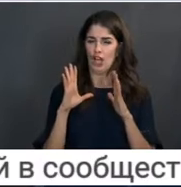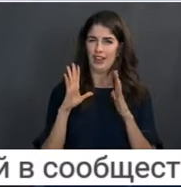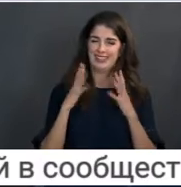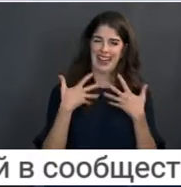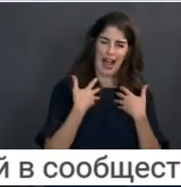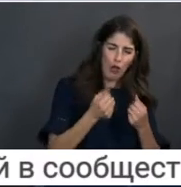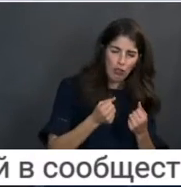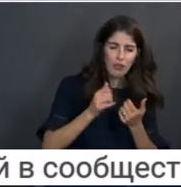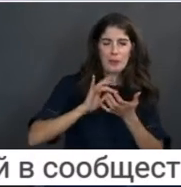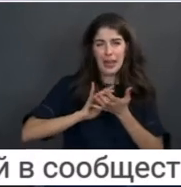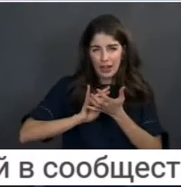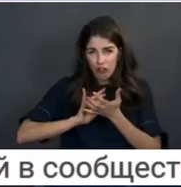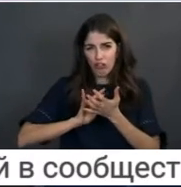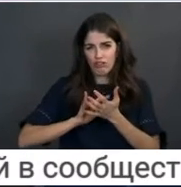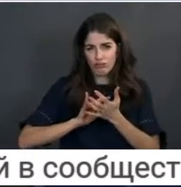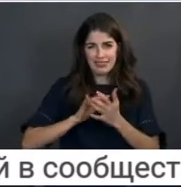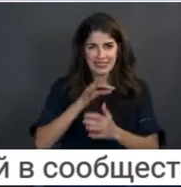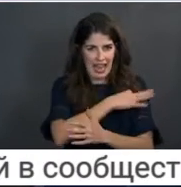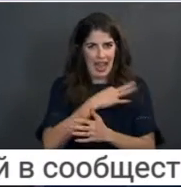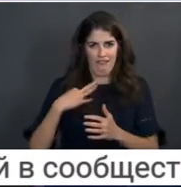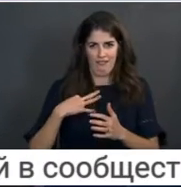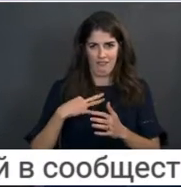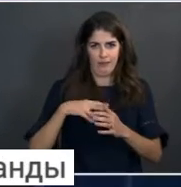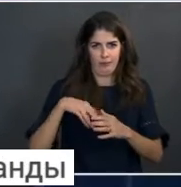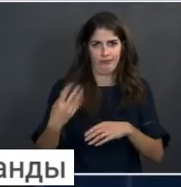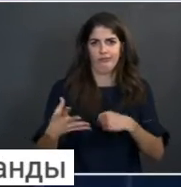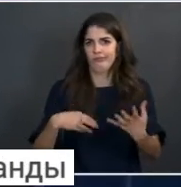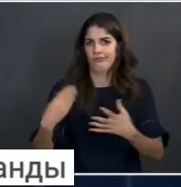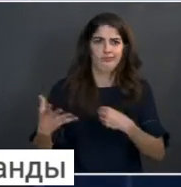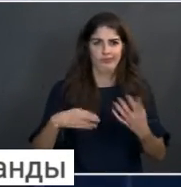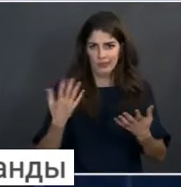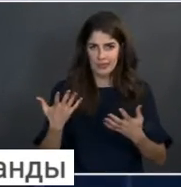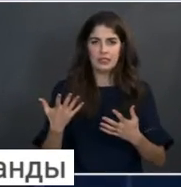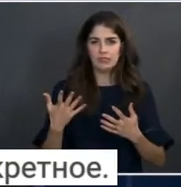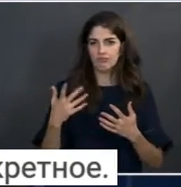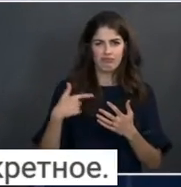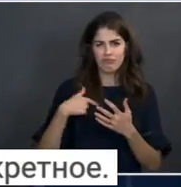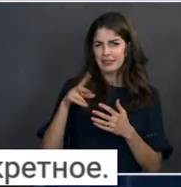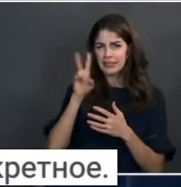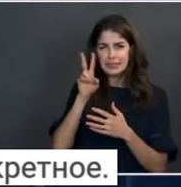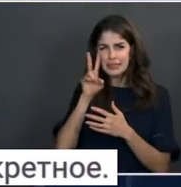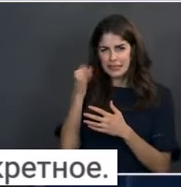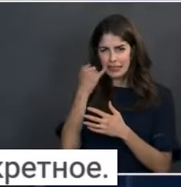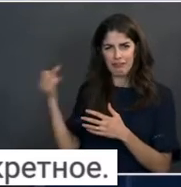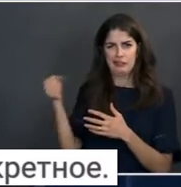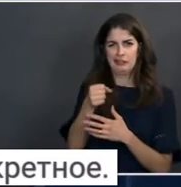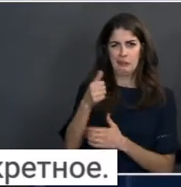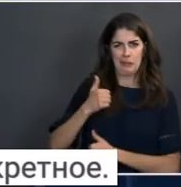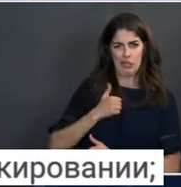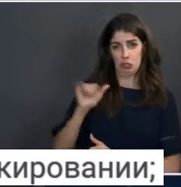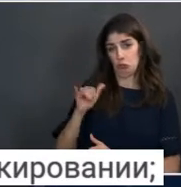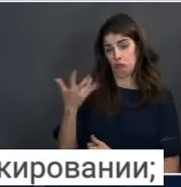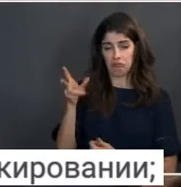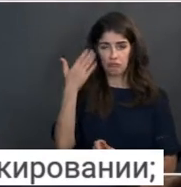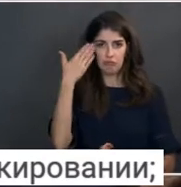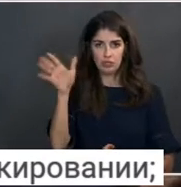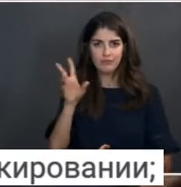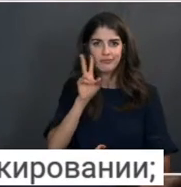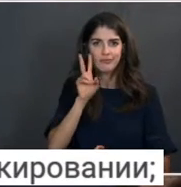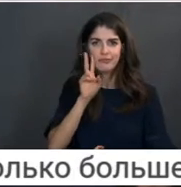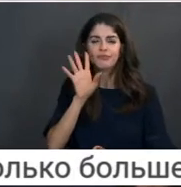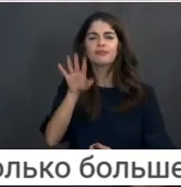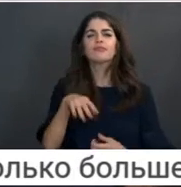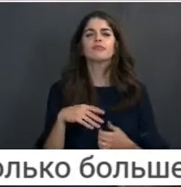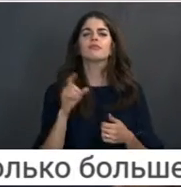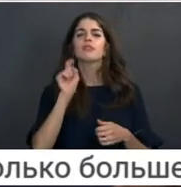core, and that the ability to get those people into communities. But I will check with our team and get you something more specific. Just one on double